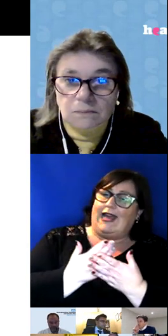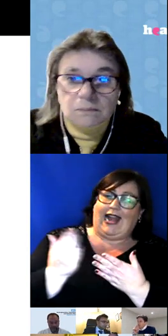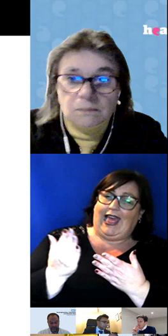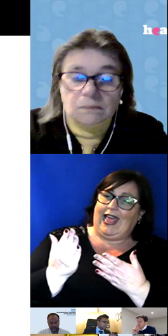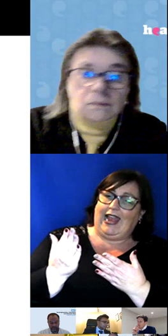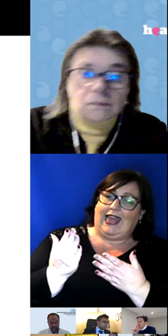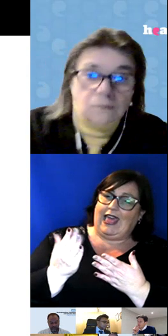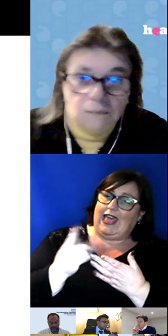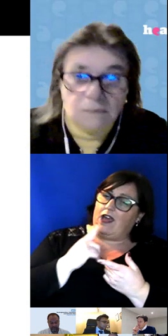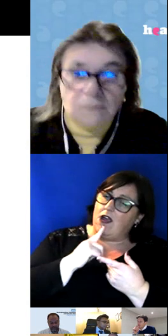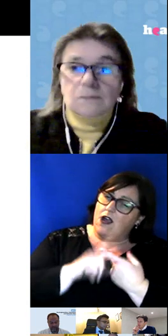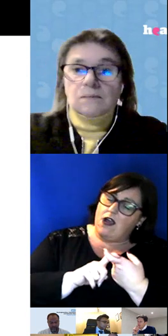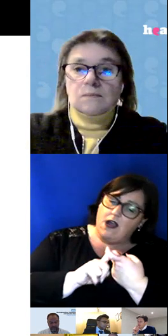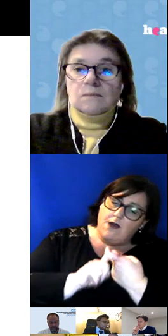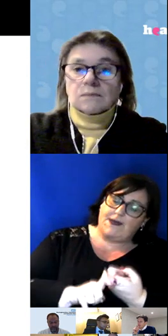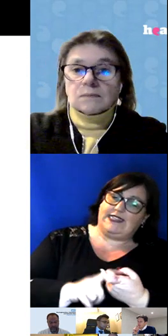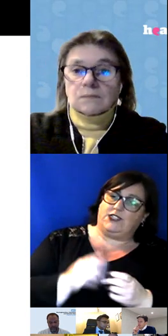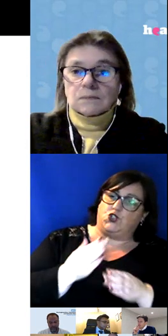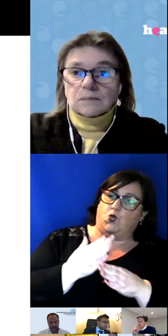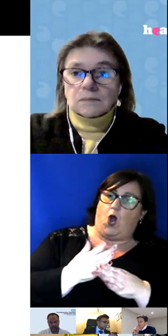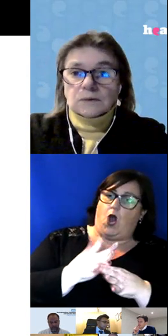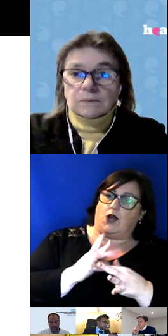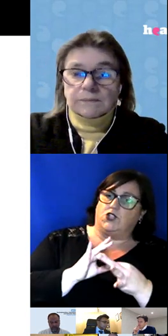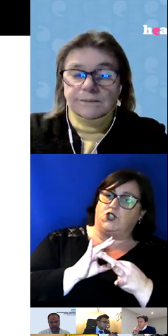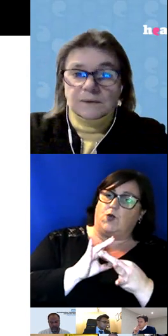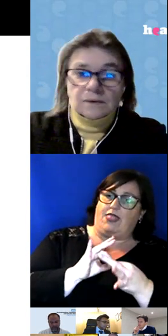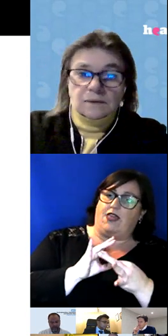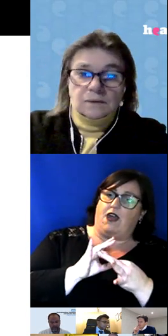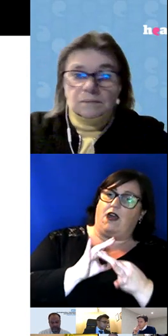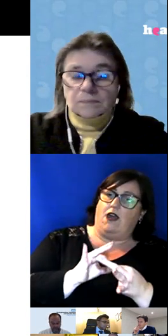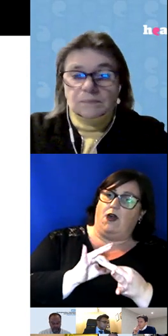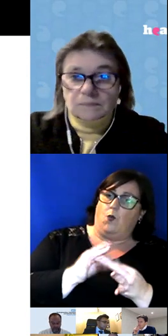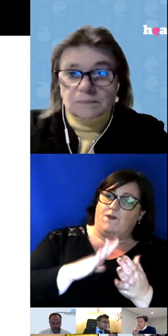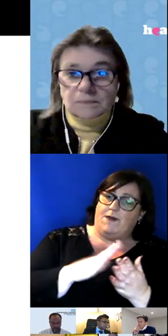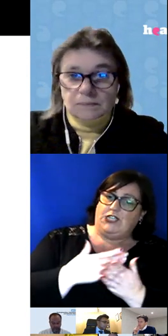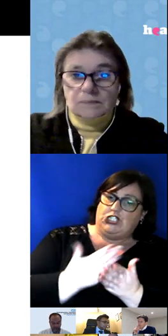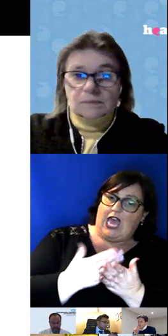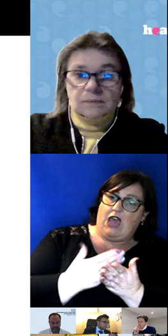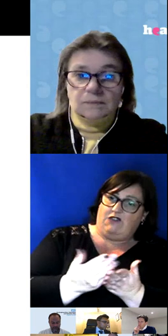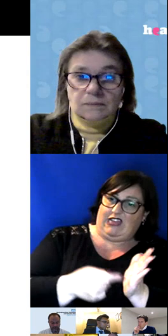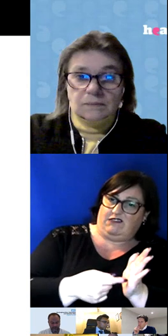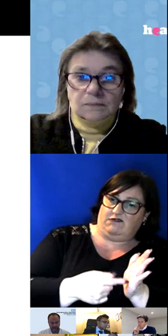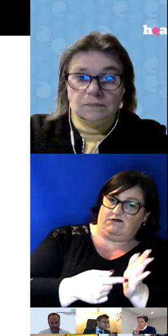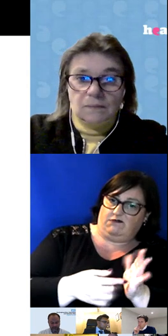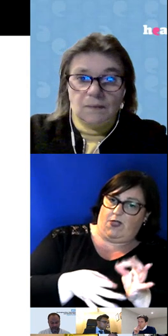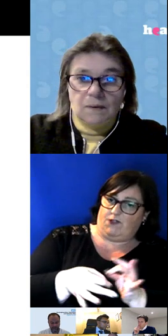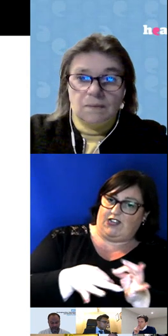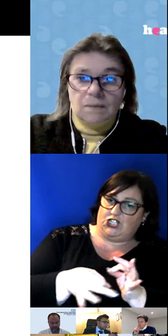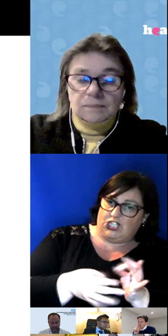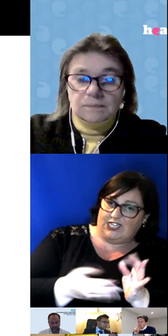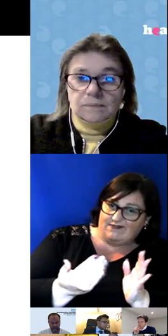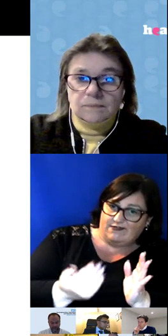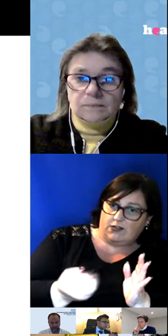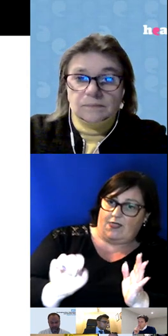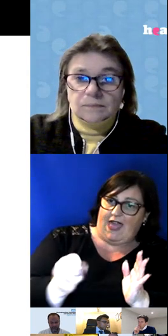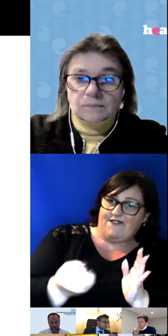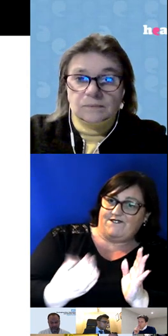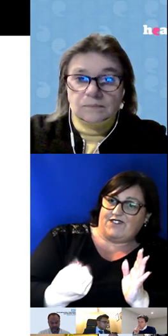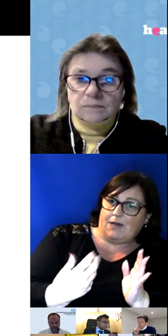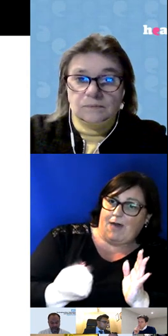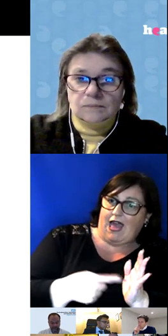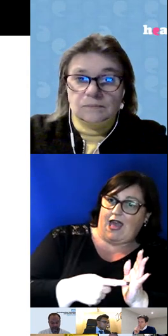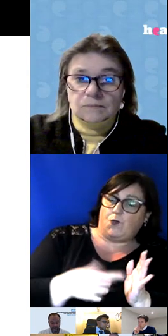drafts of our engagement strategies with them as well, to sort of get their feedback on how to do it and how we can involve people